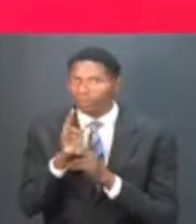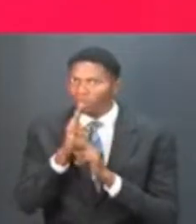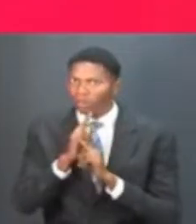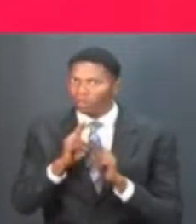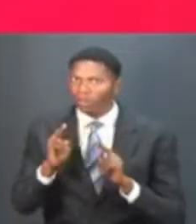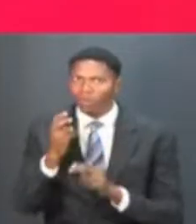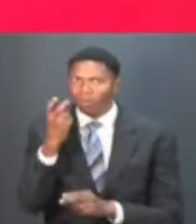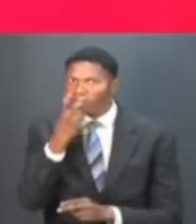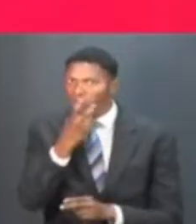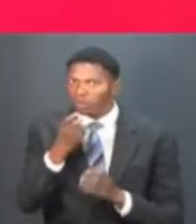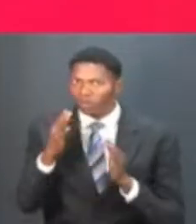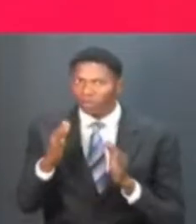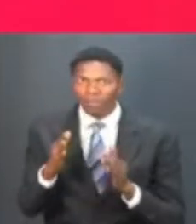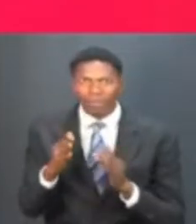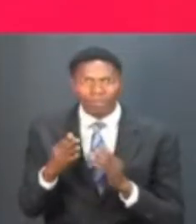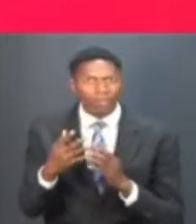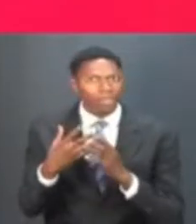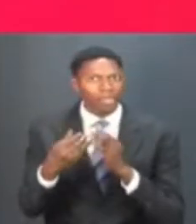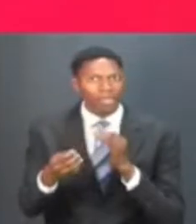absence from Ghana.